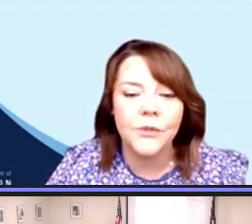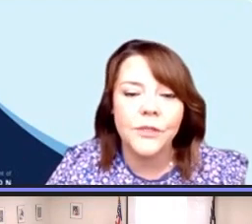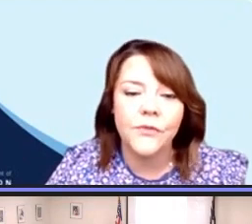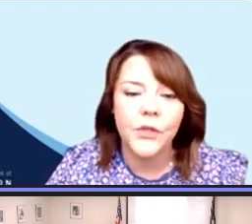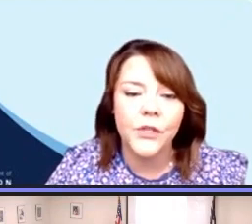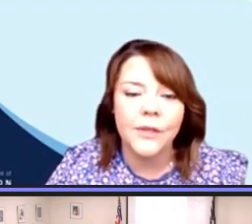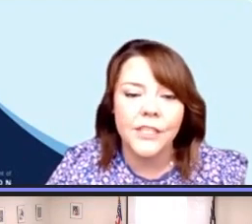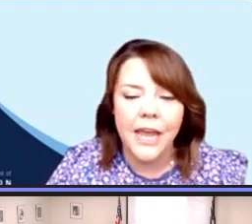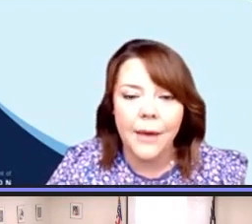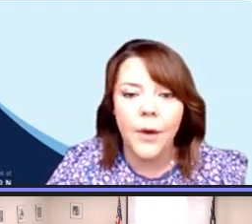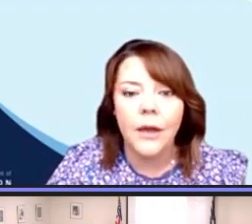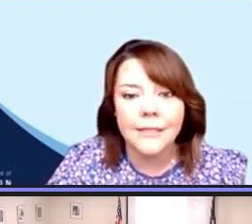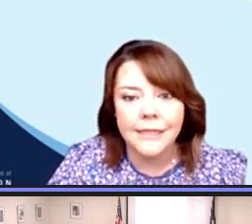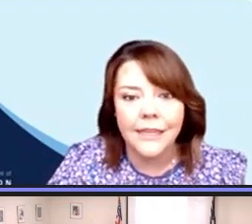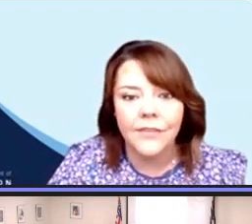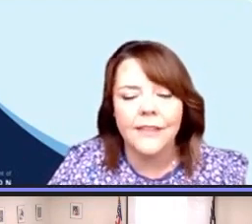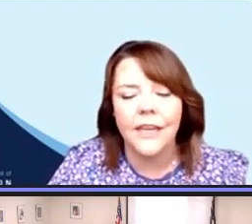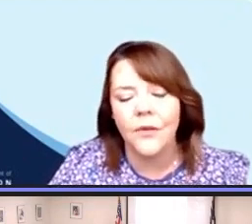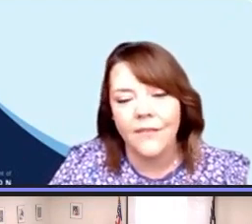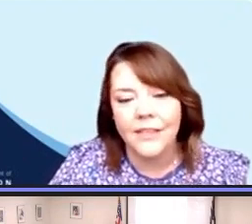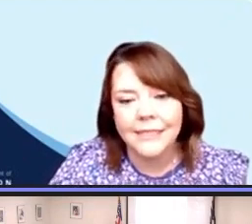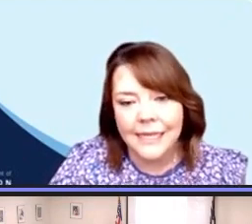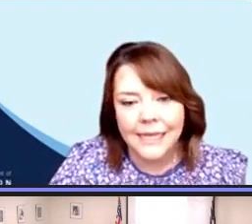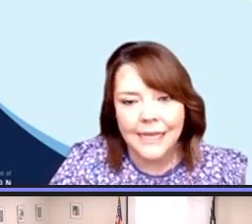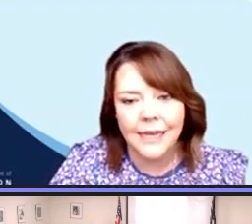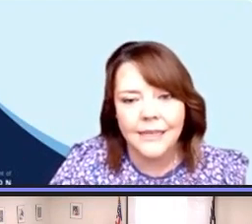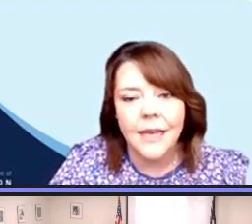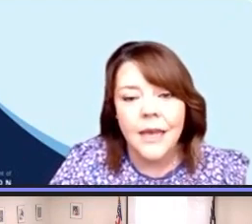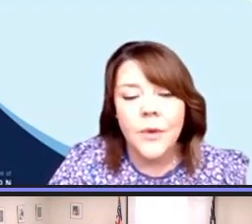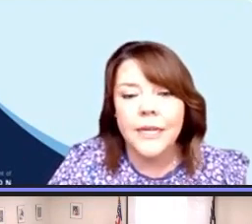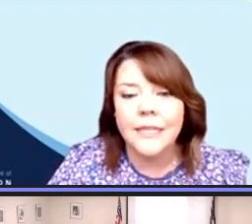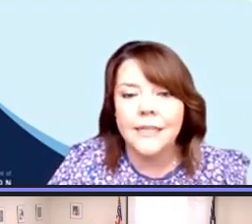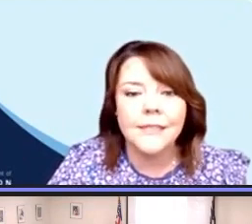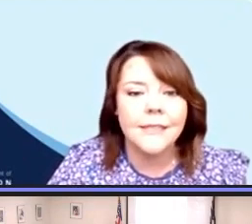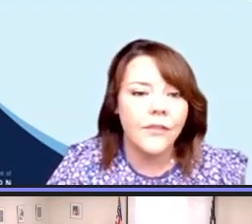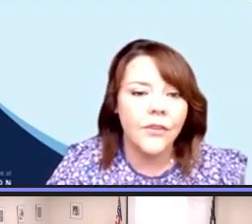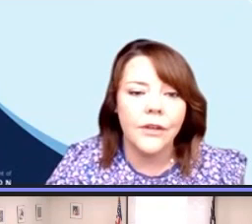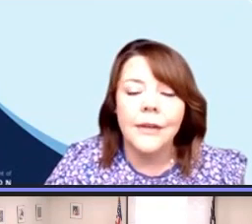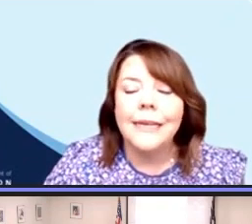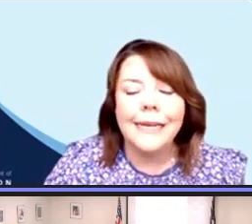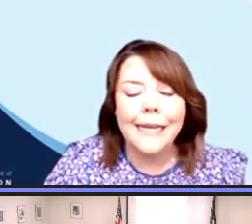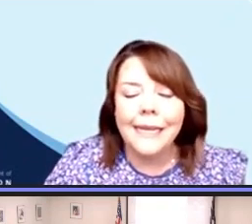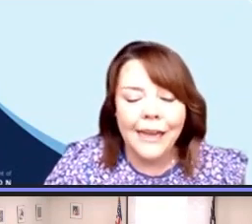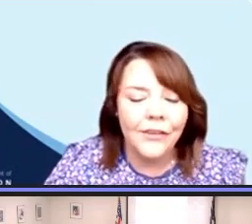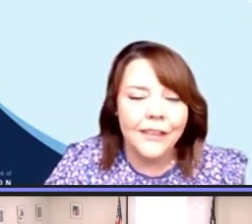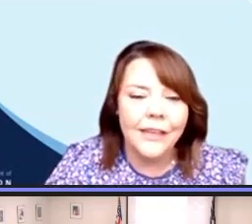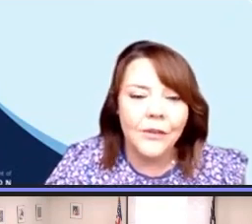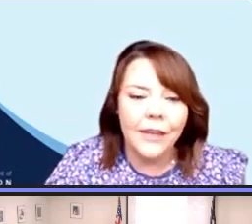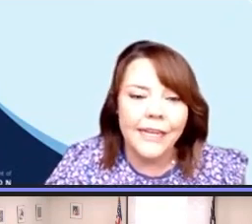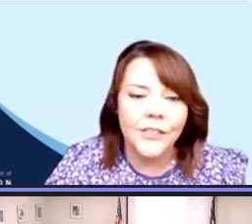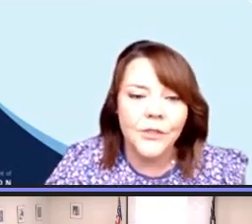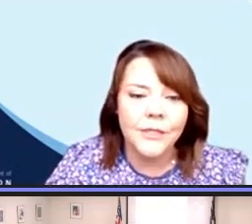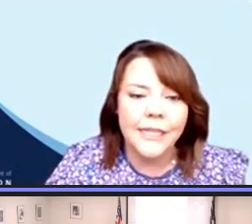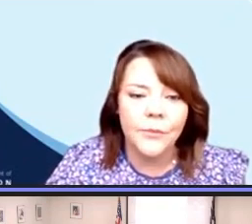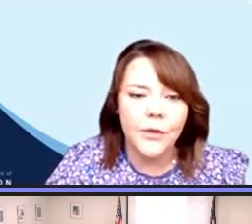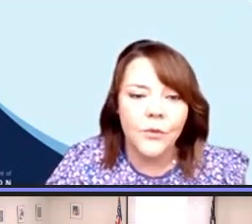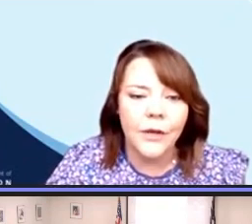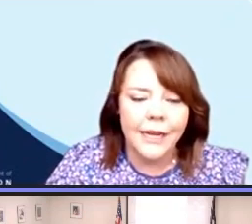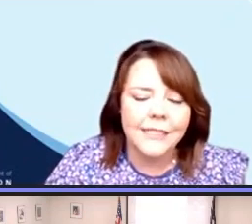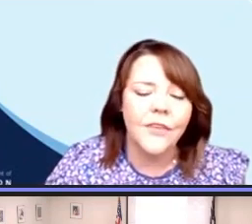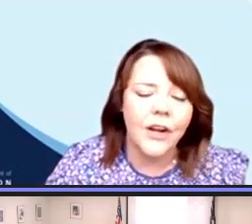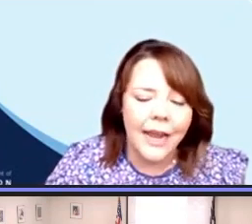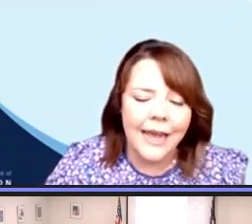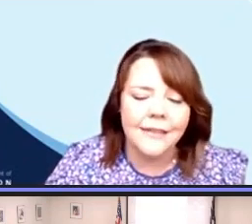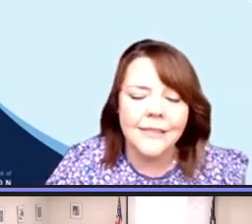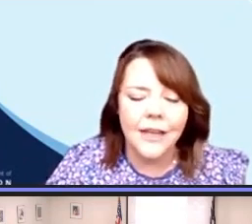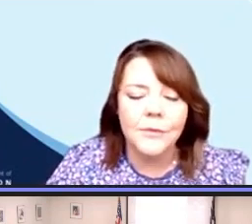that resource for you in the chat box in the event that you haven't seen it yet, but it does cover any and everything related to Senate Bill